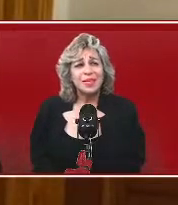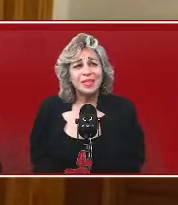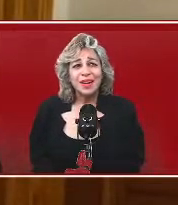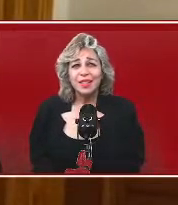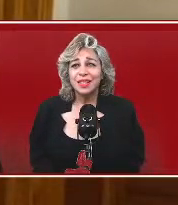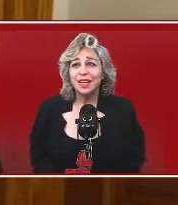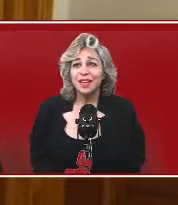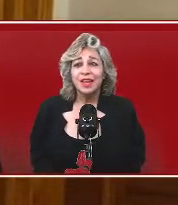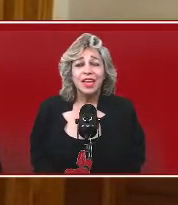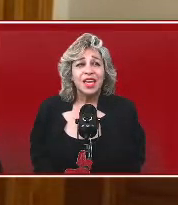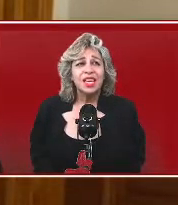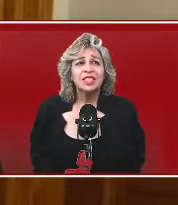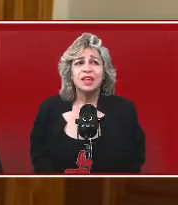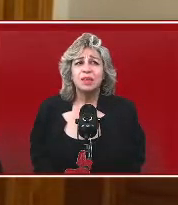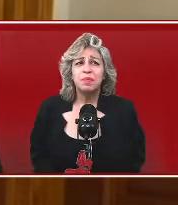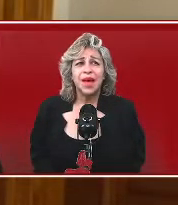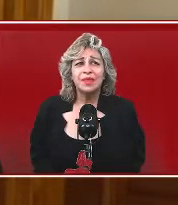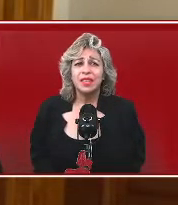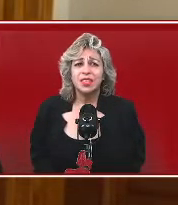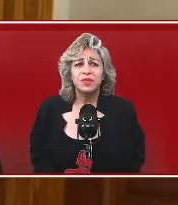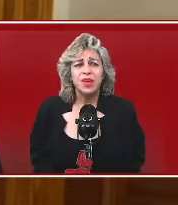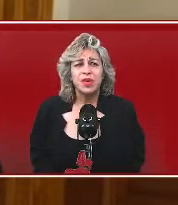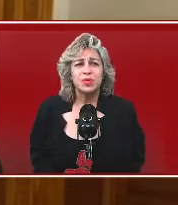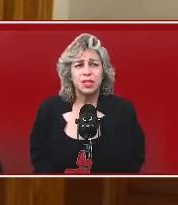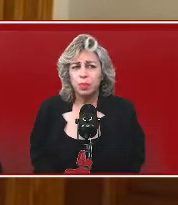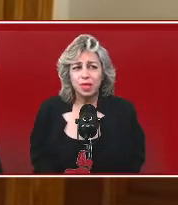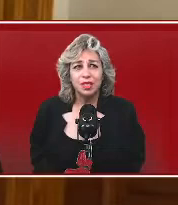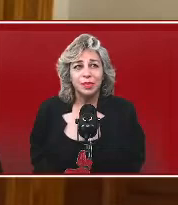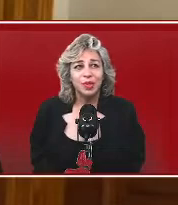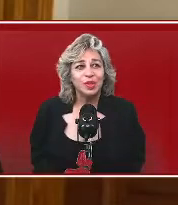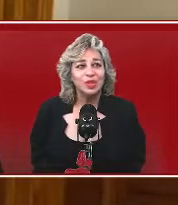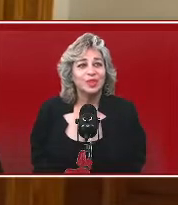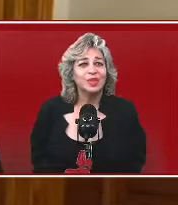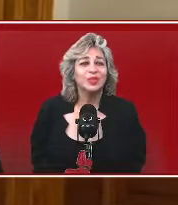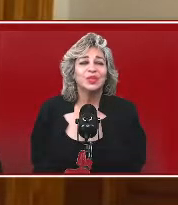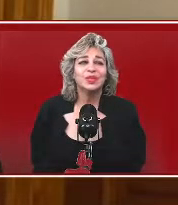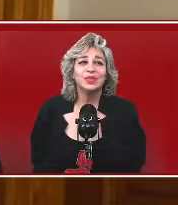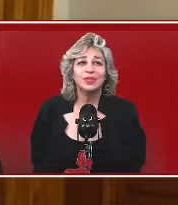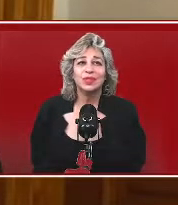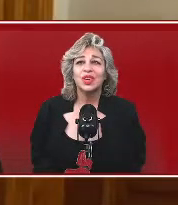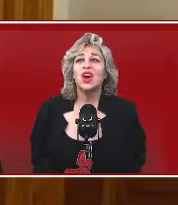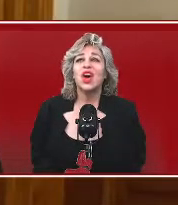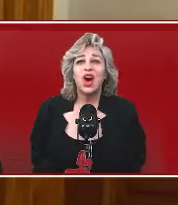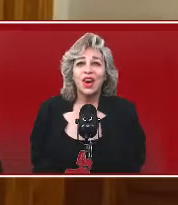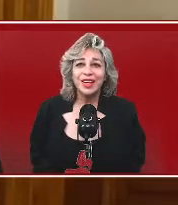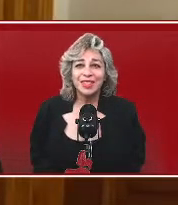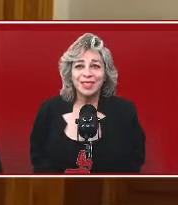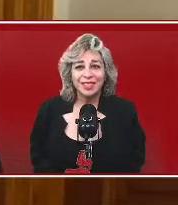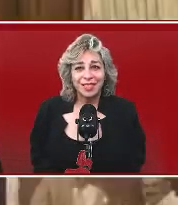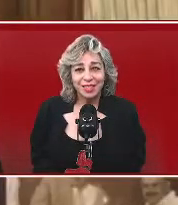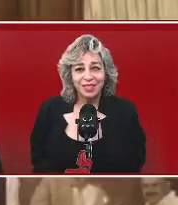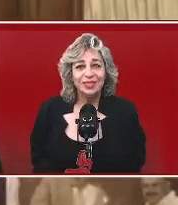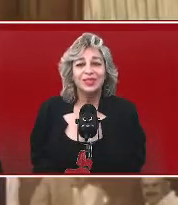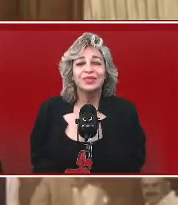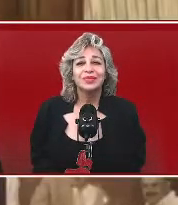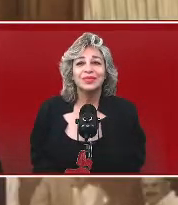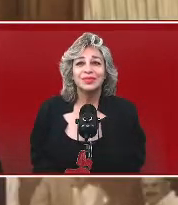And besides that, he is a man that is very responsible, Honesto.